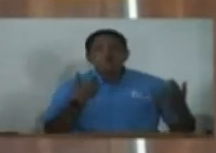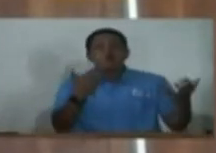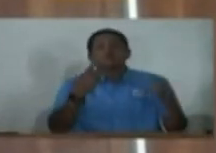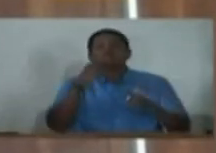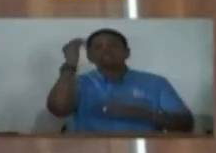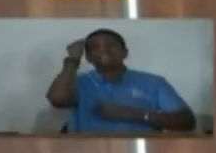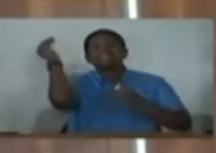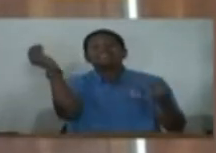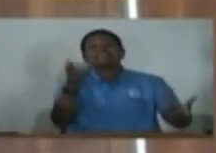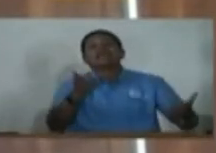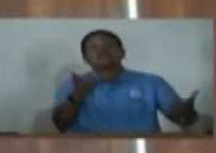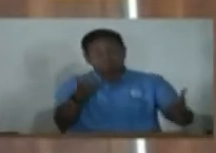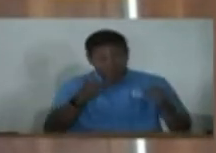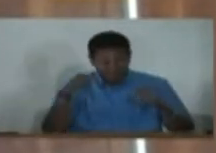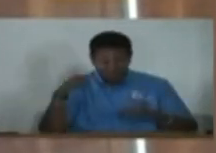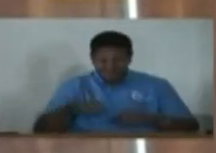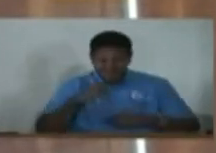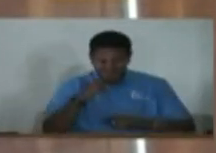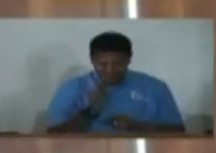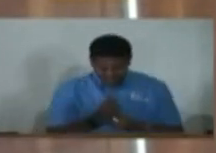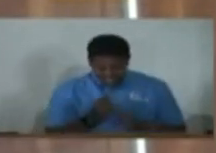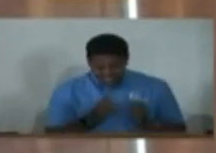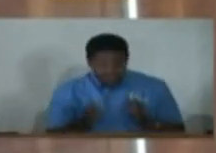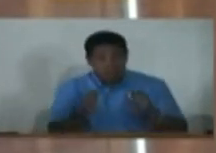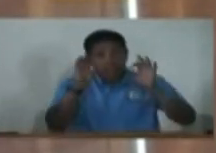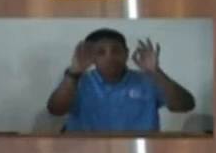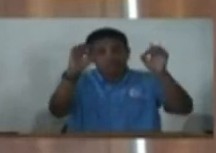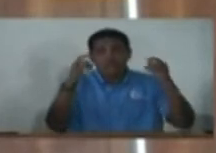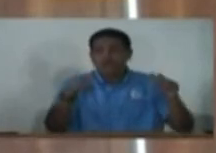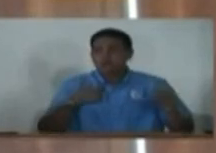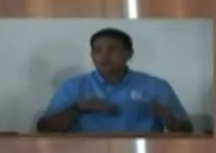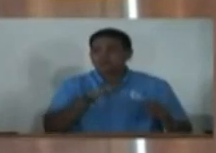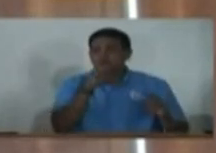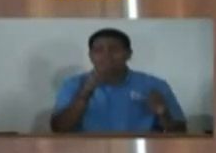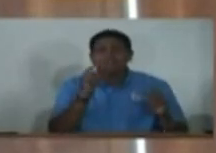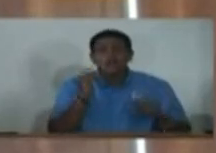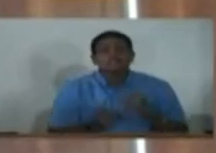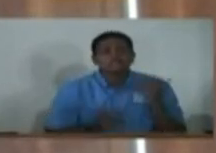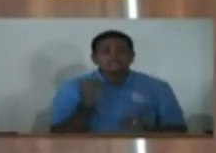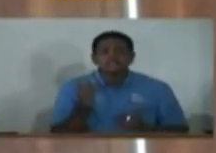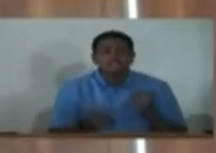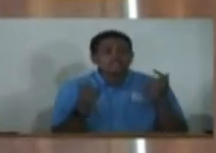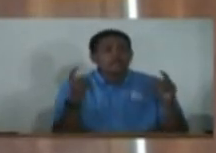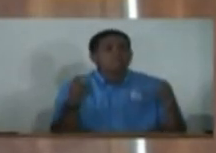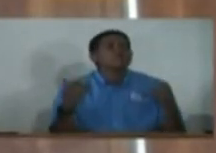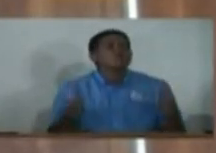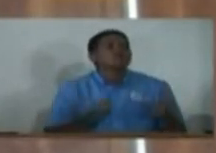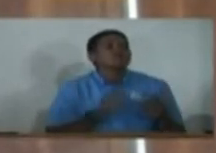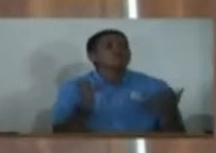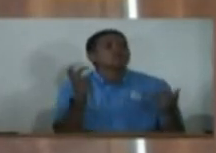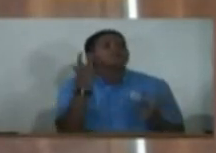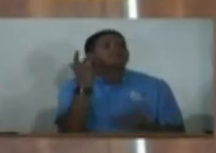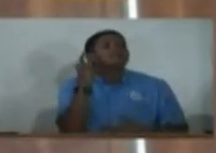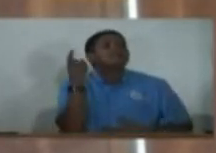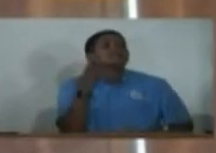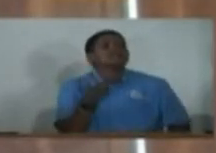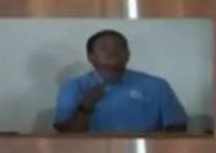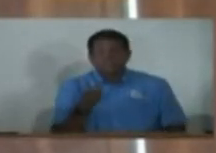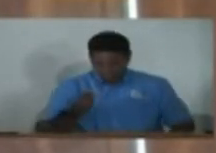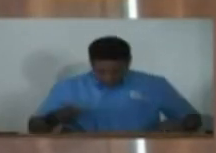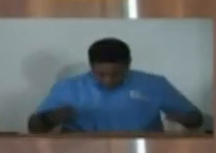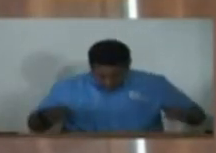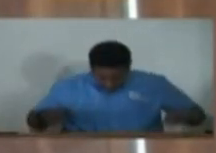say, this is a step in the right direction, Minister. Let us fast track it. I would like to see